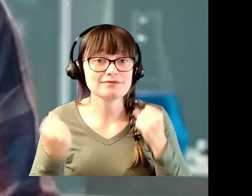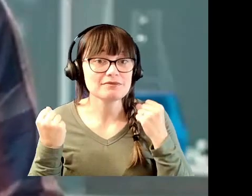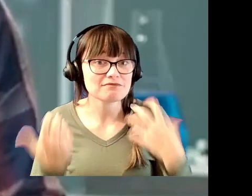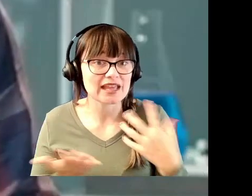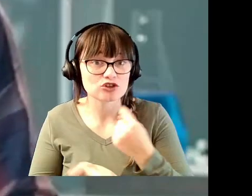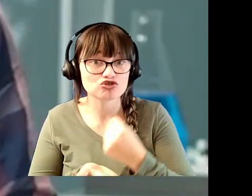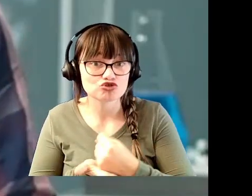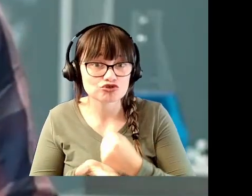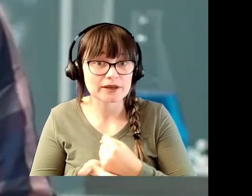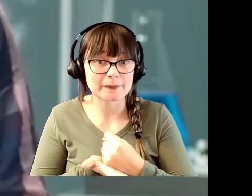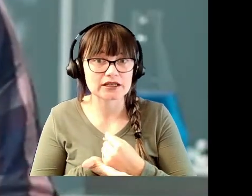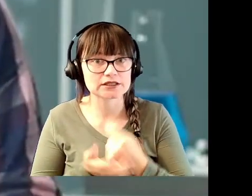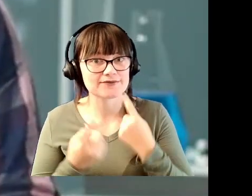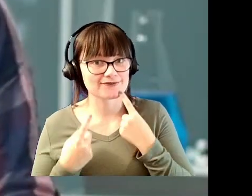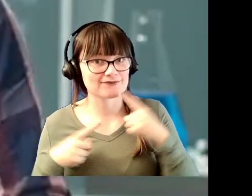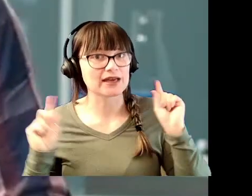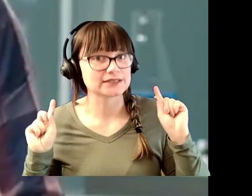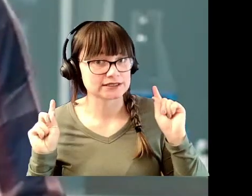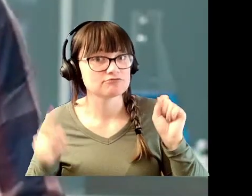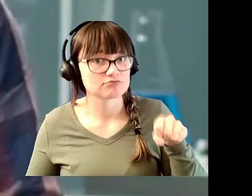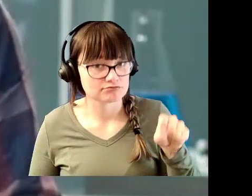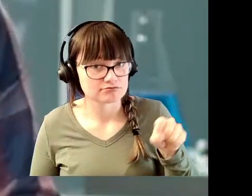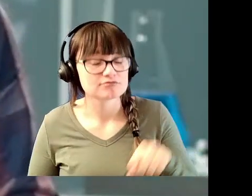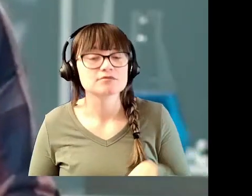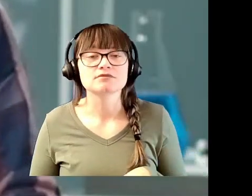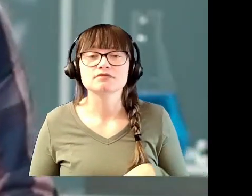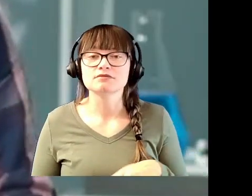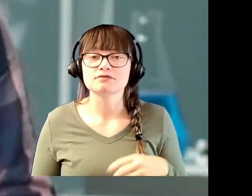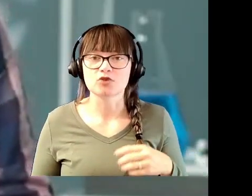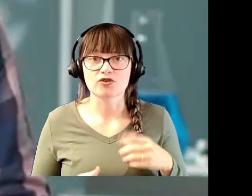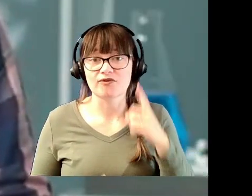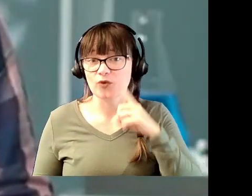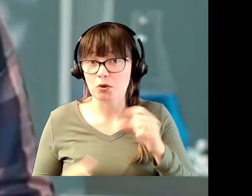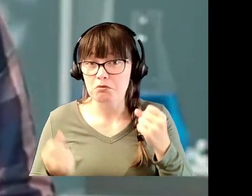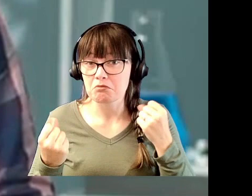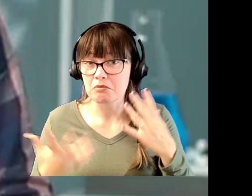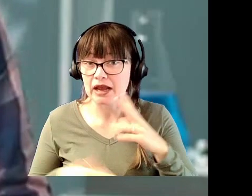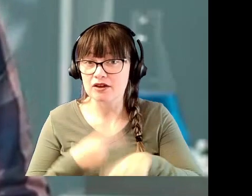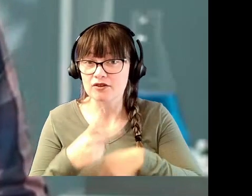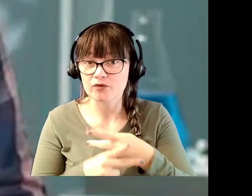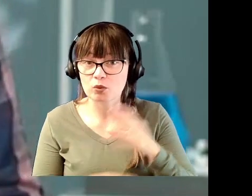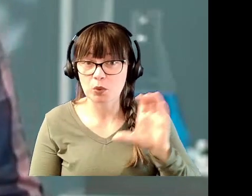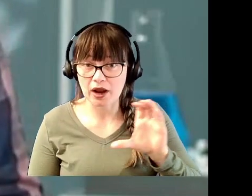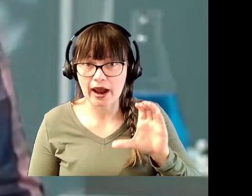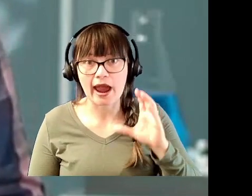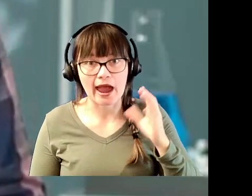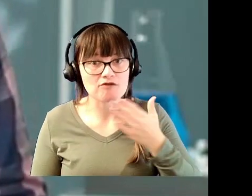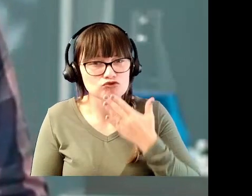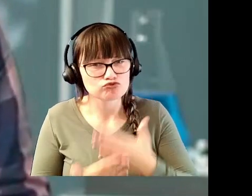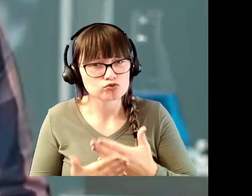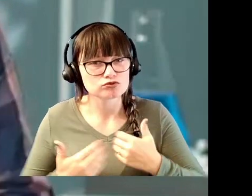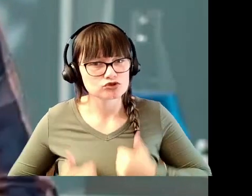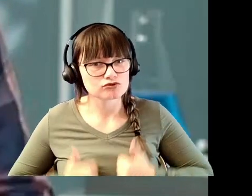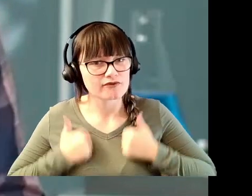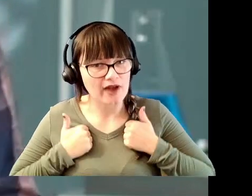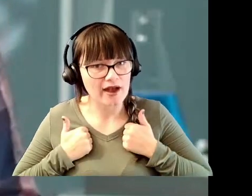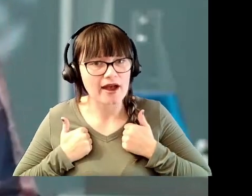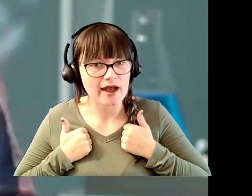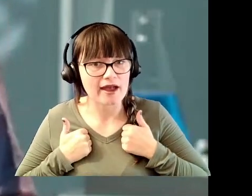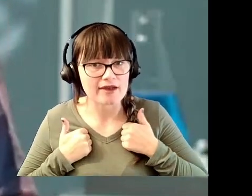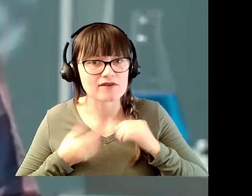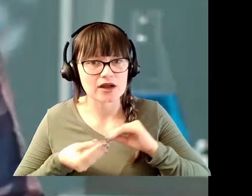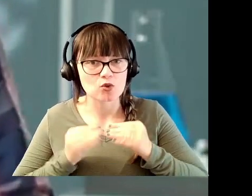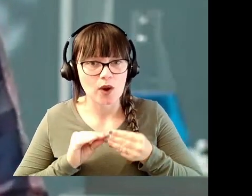use now are highly effective. A lot of forms of cancer have very high survivability rates, upwards